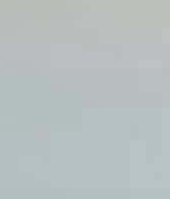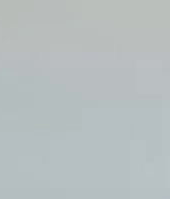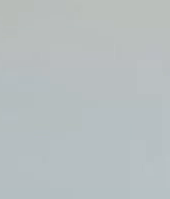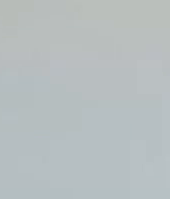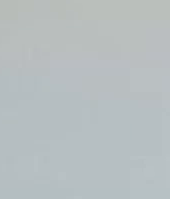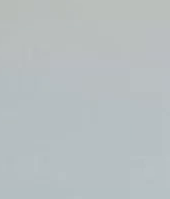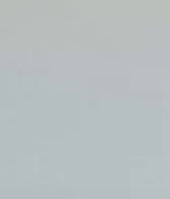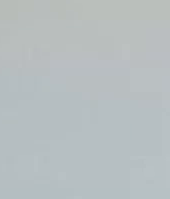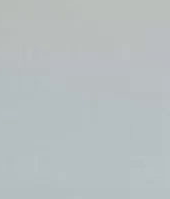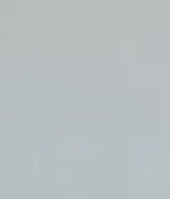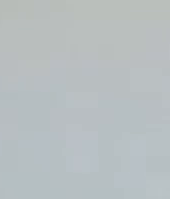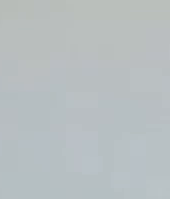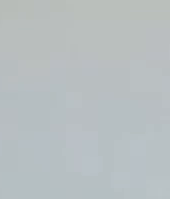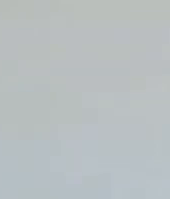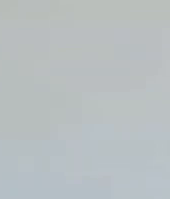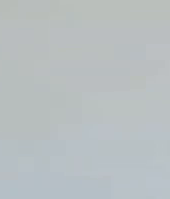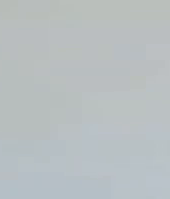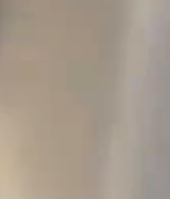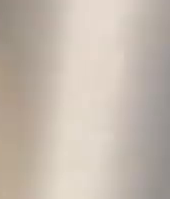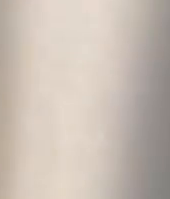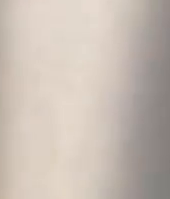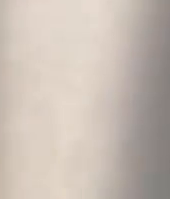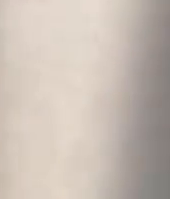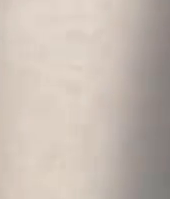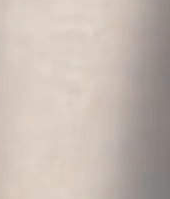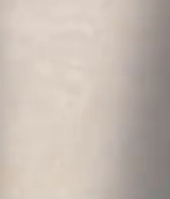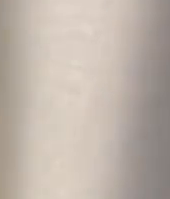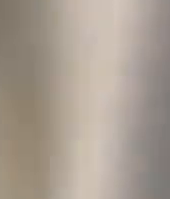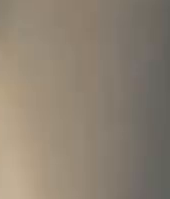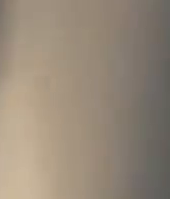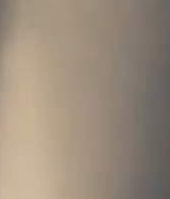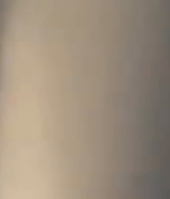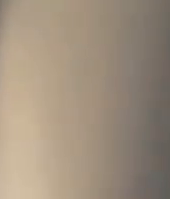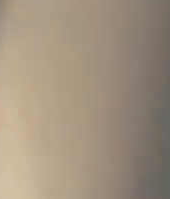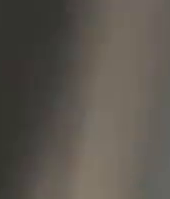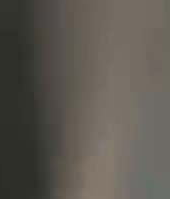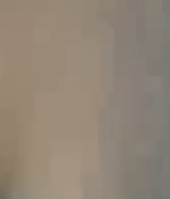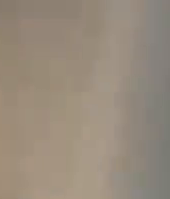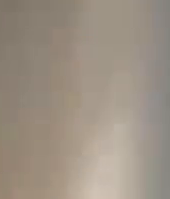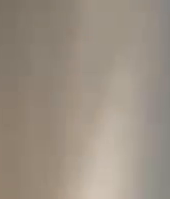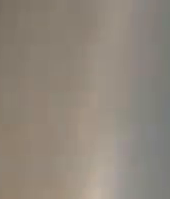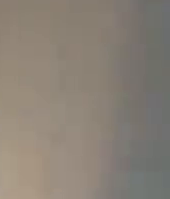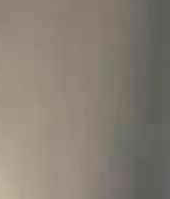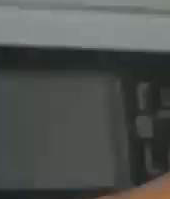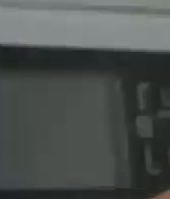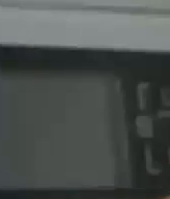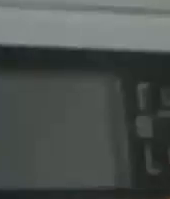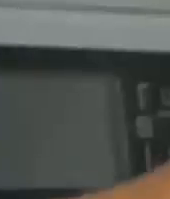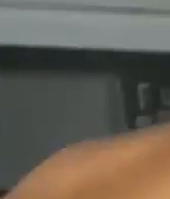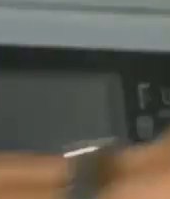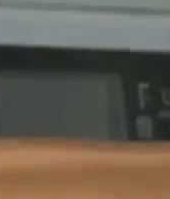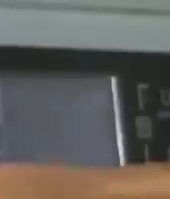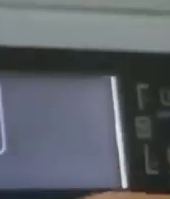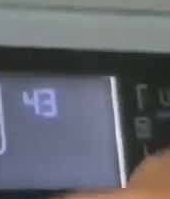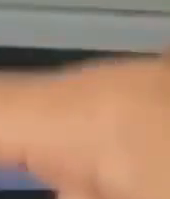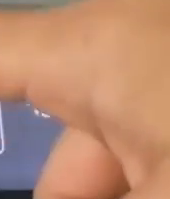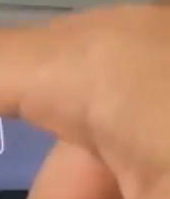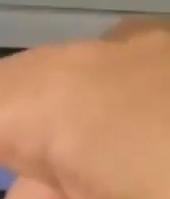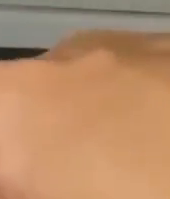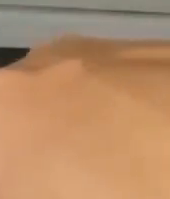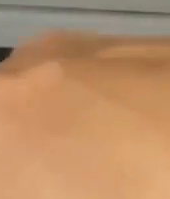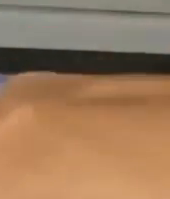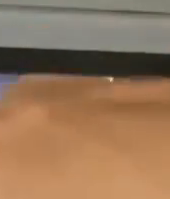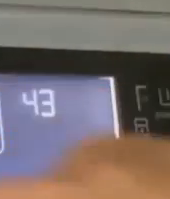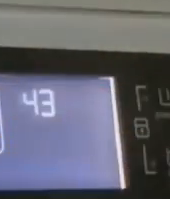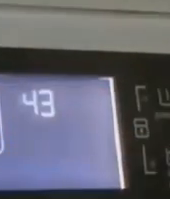when you return home from being out in a public space, just wash your mask like you would any load of laundry. By using hot water, you can help destroy any traces